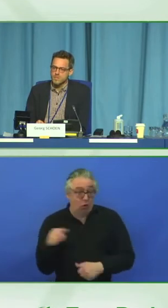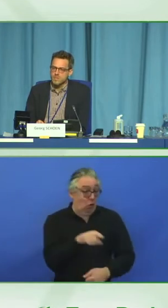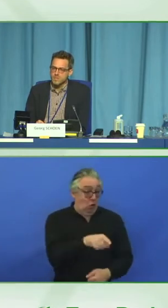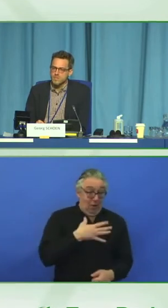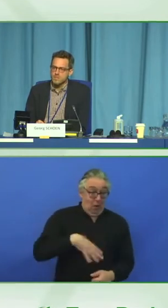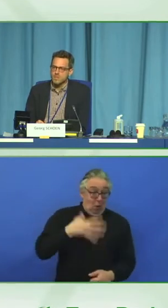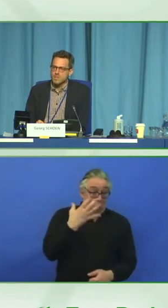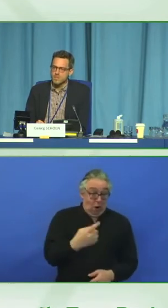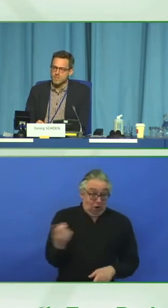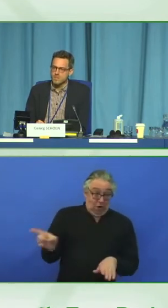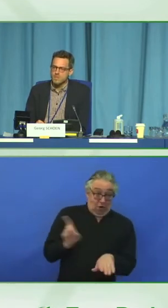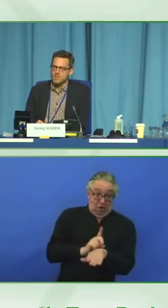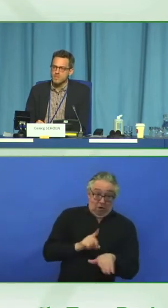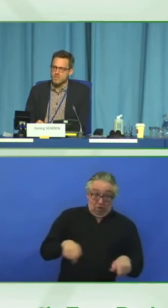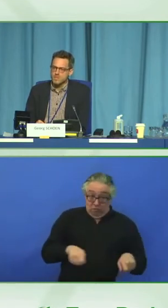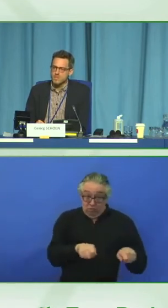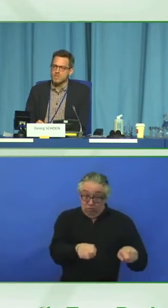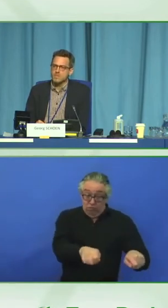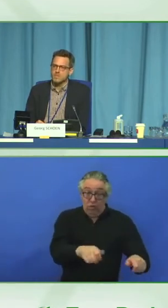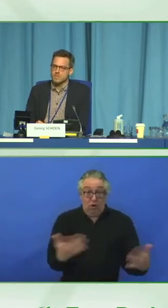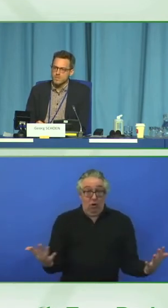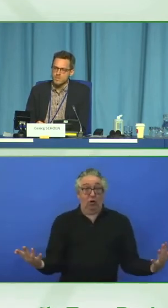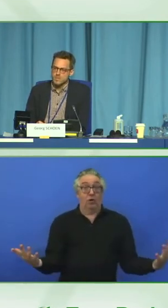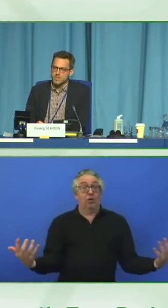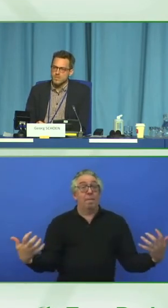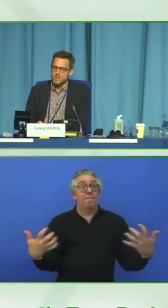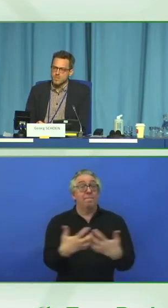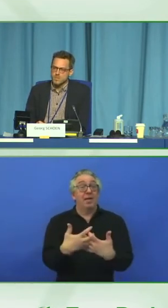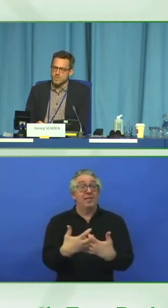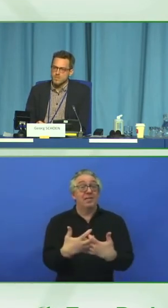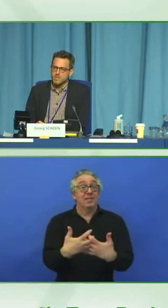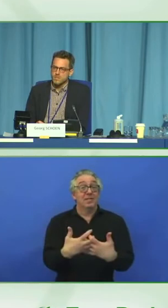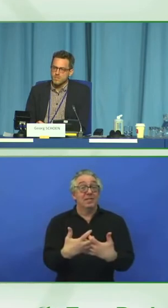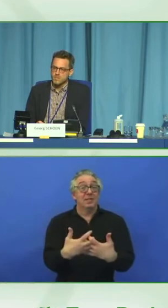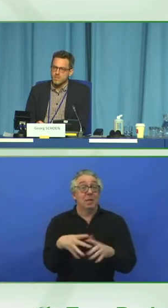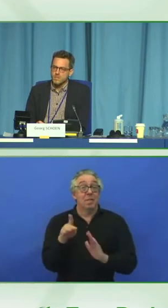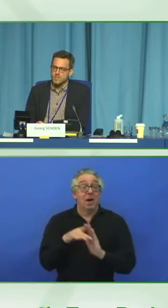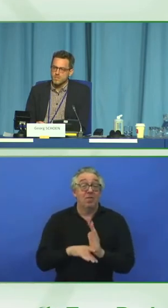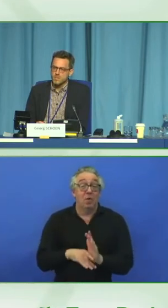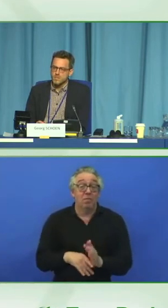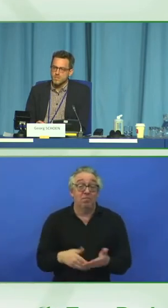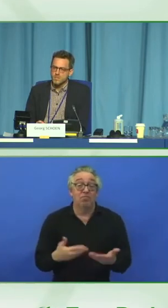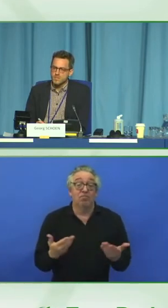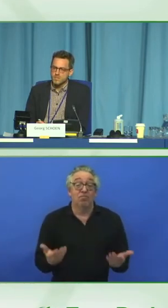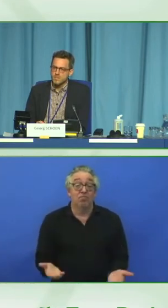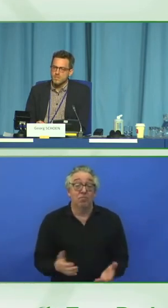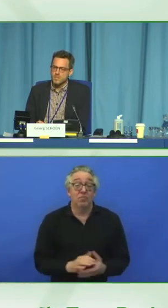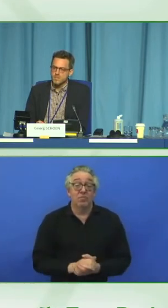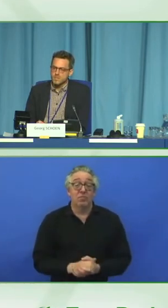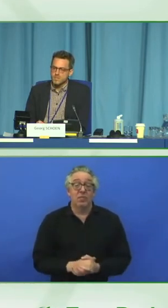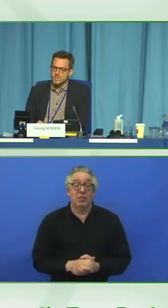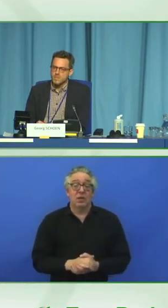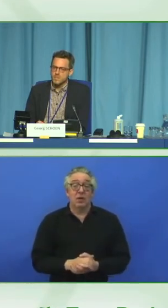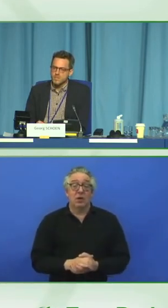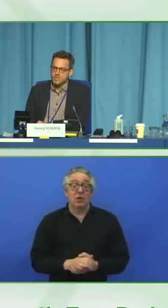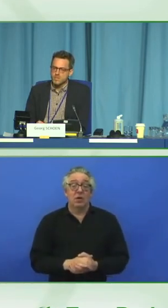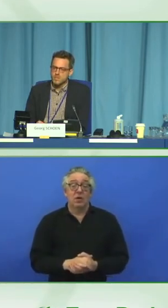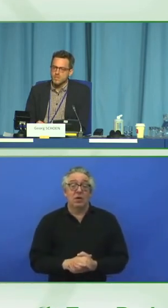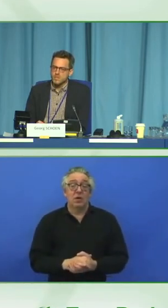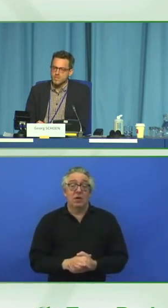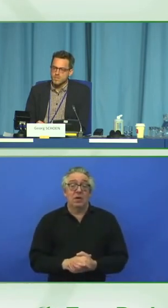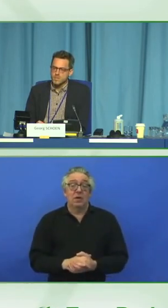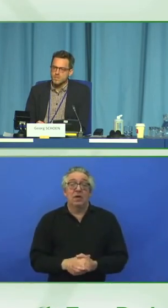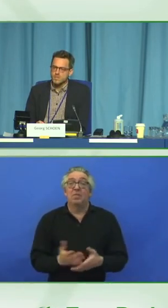reach out to users for formal impact, for formal feedback. So what we've done is we've created an